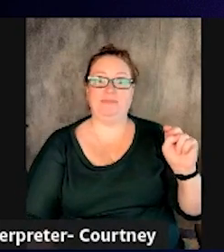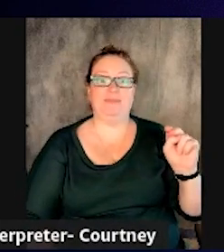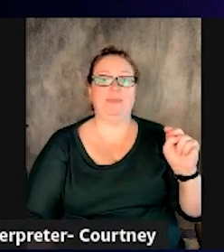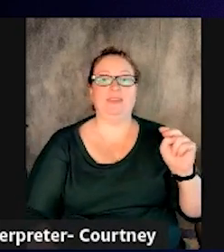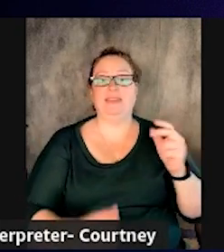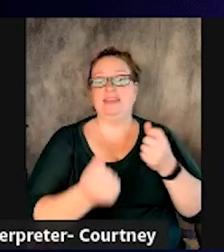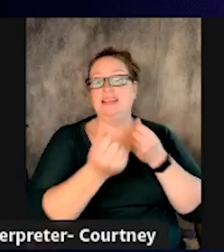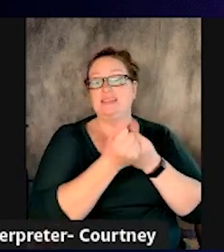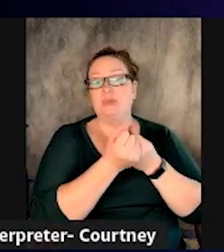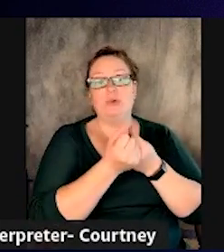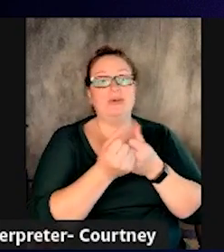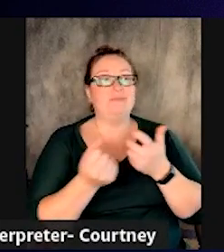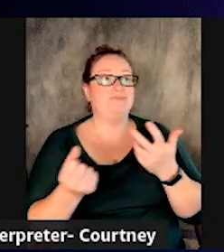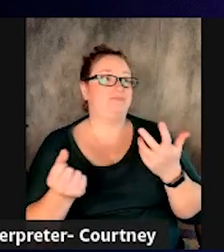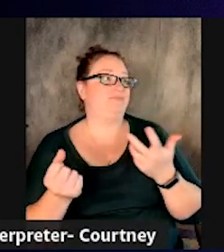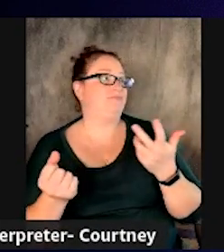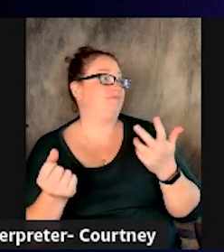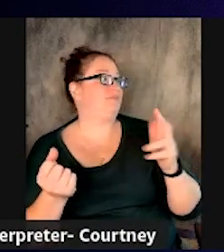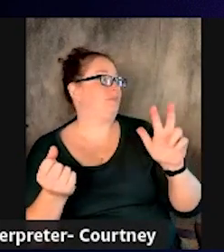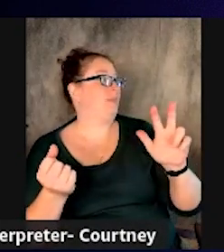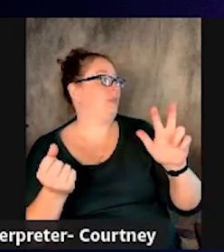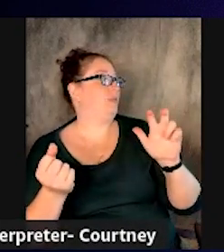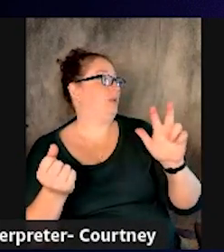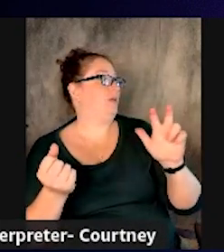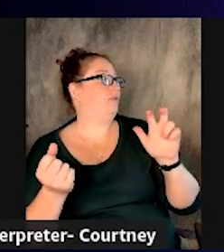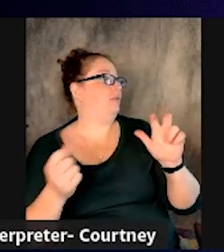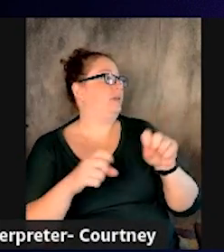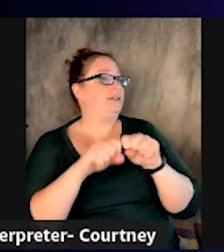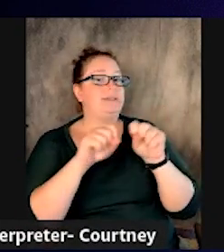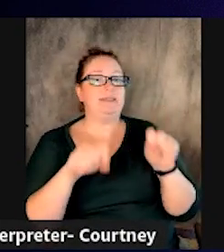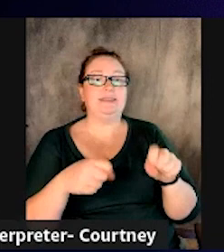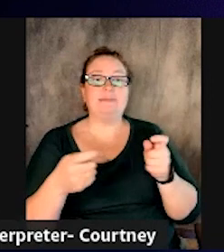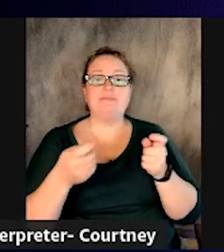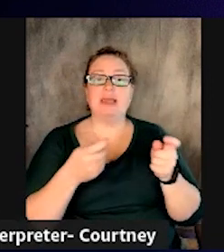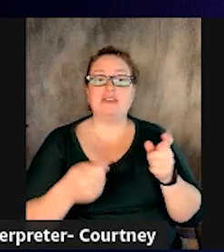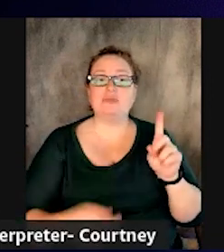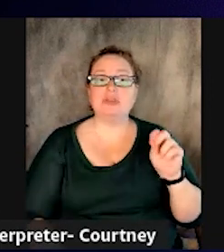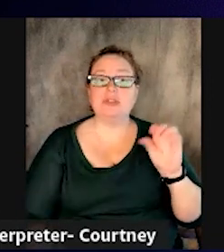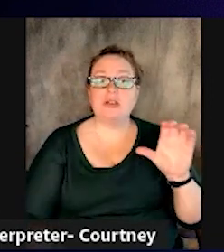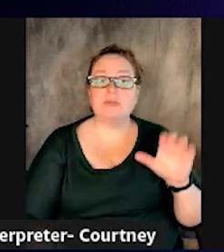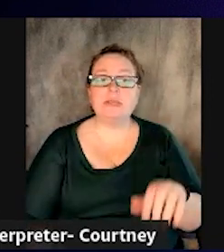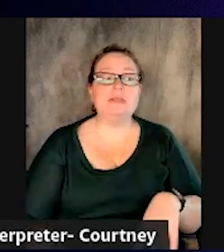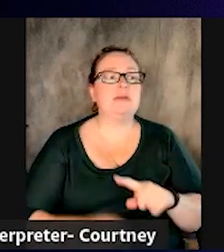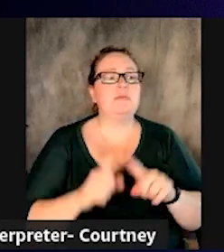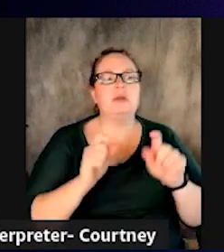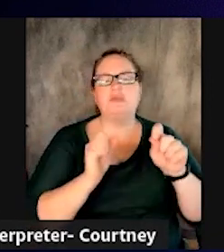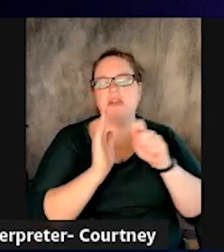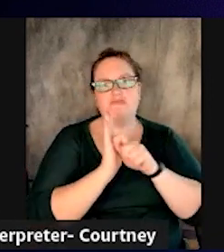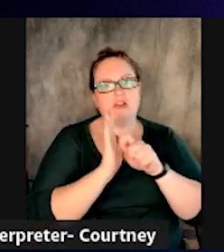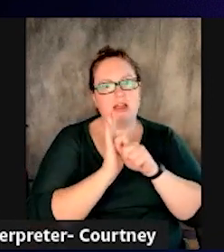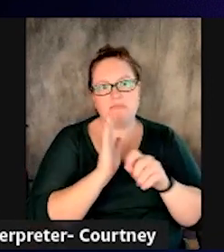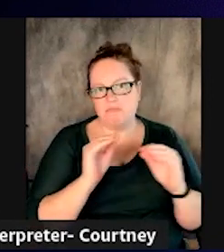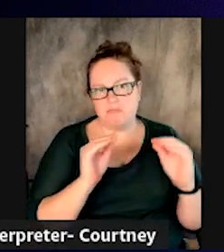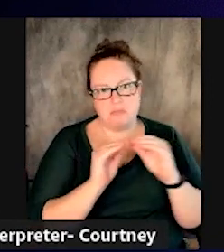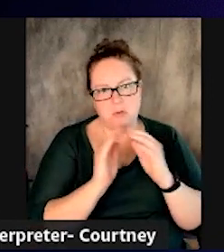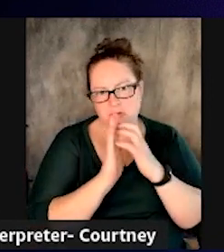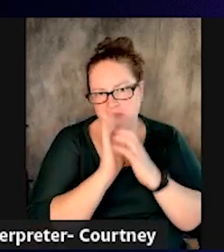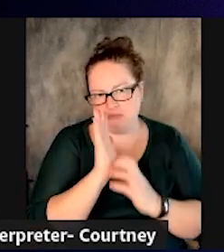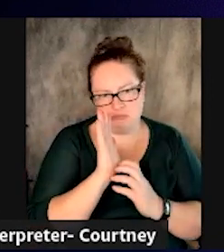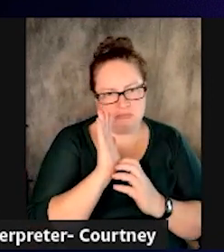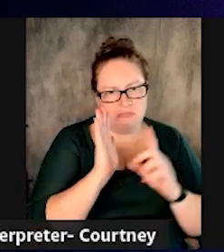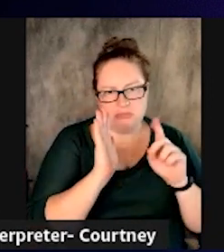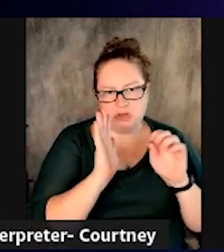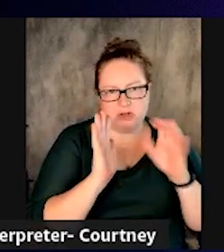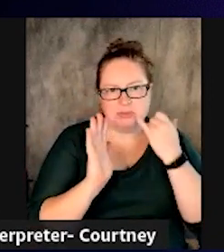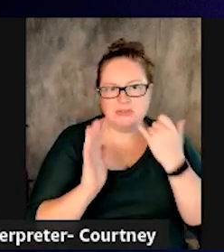300 System Manager documents, but you can write any additional document that you want. It's